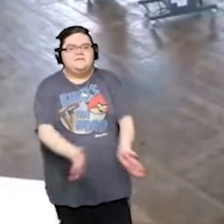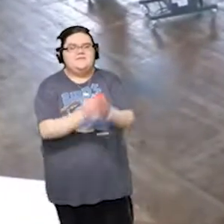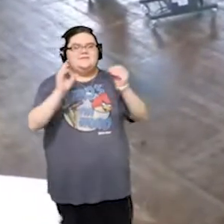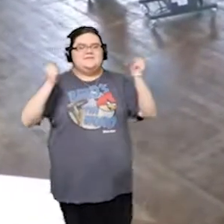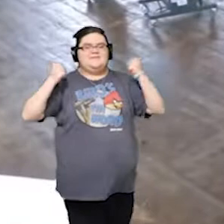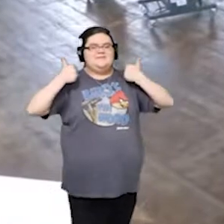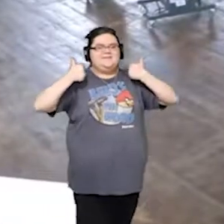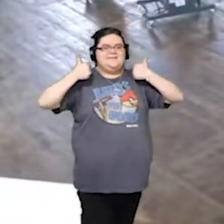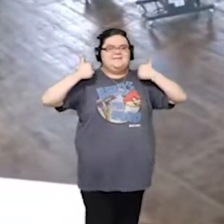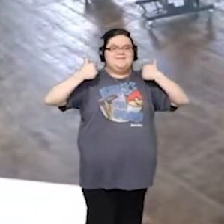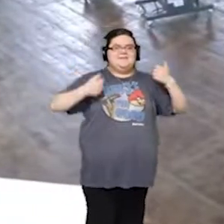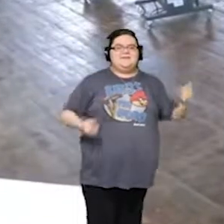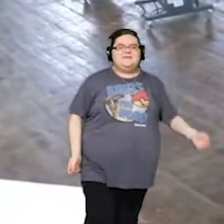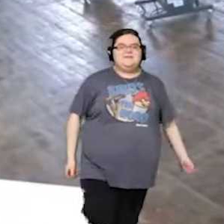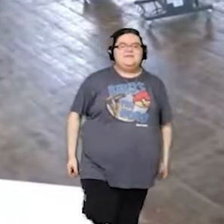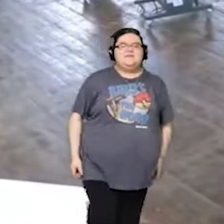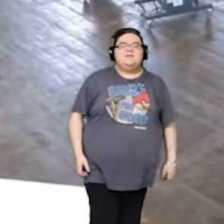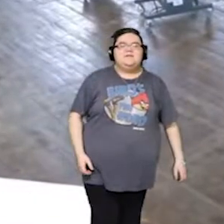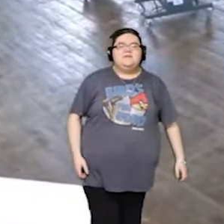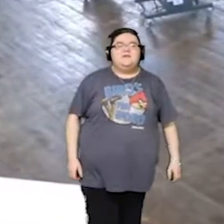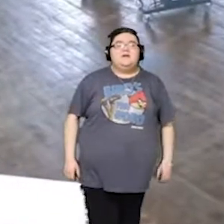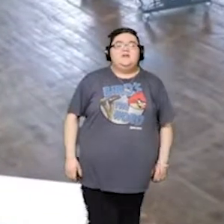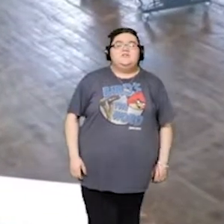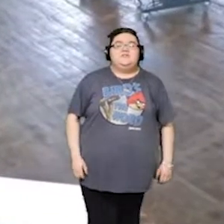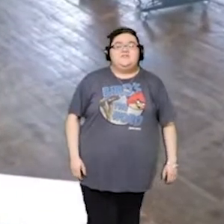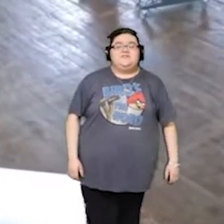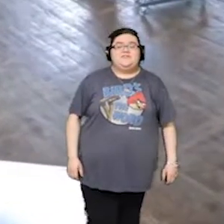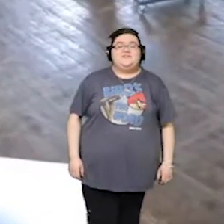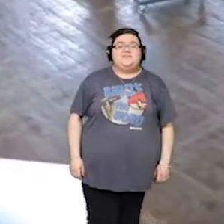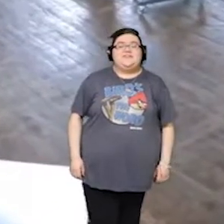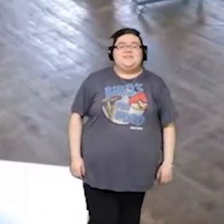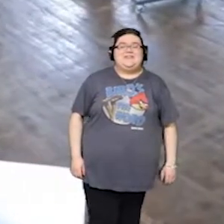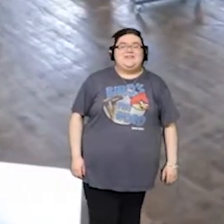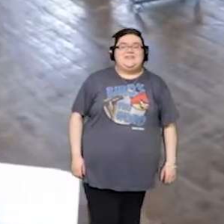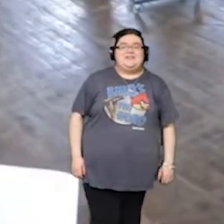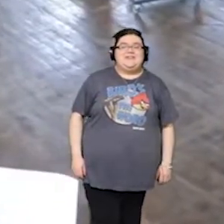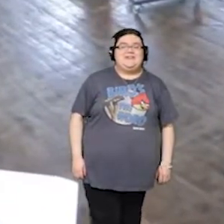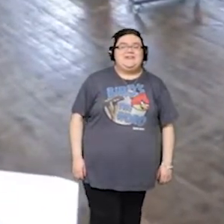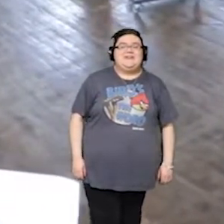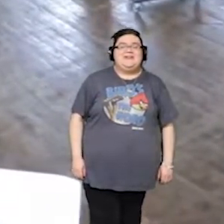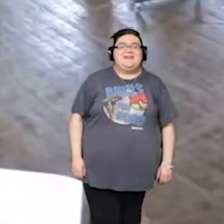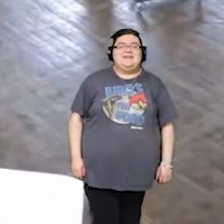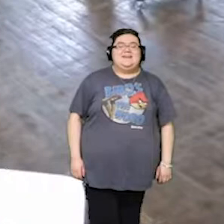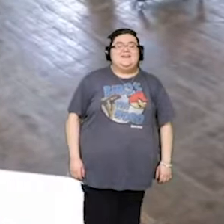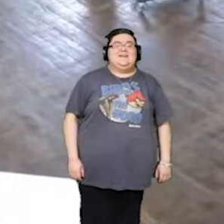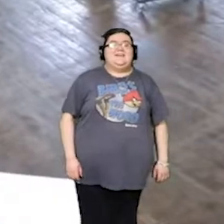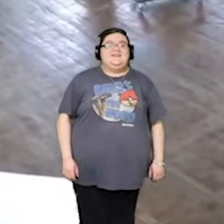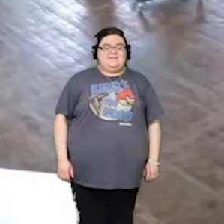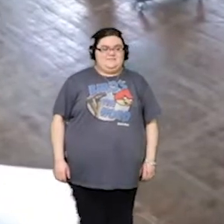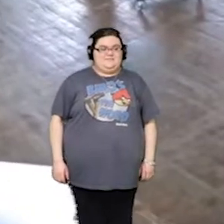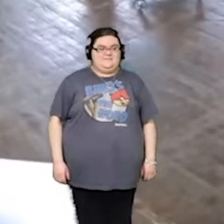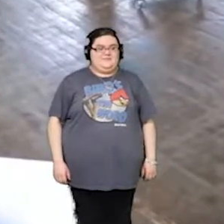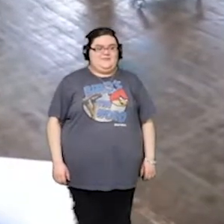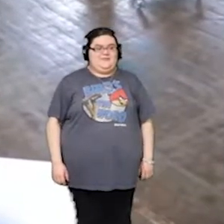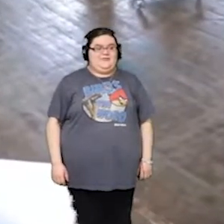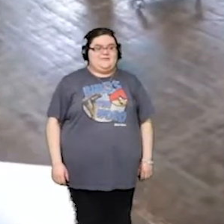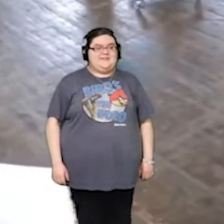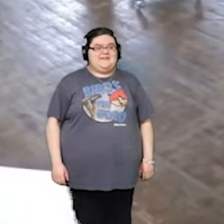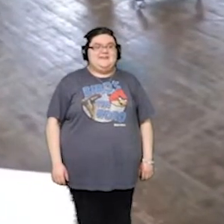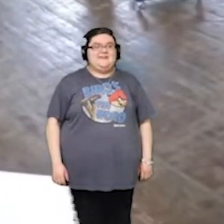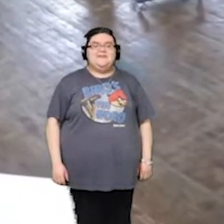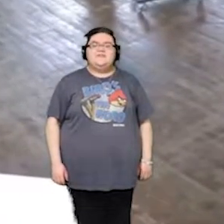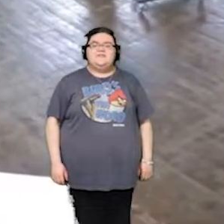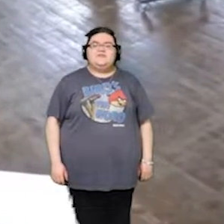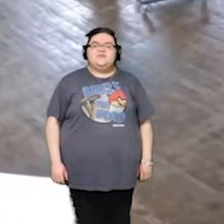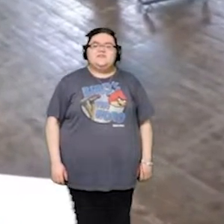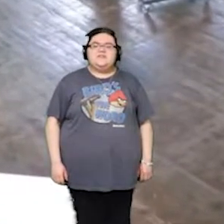guests. Price value of these, £200 each. So, Jesus. Well, 2 times 7. You are asking the wrong guy.